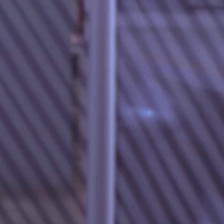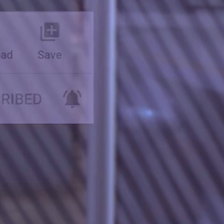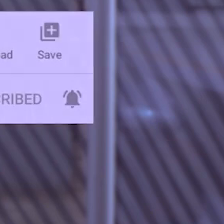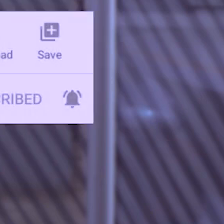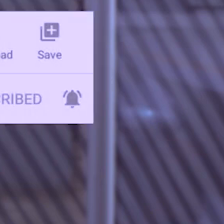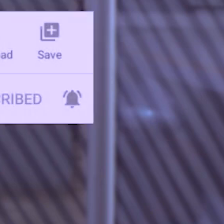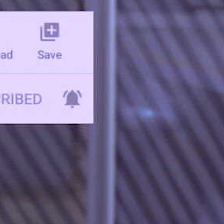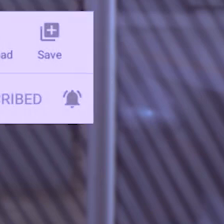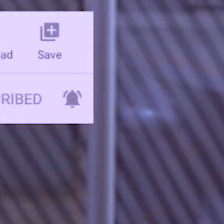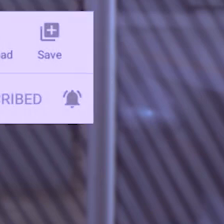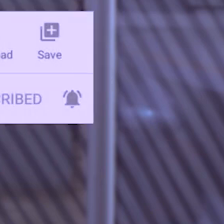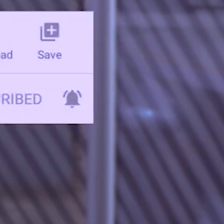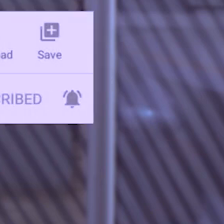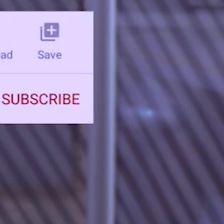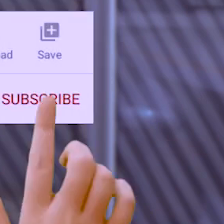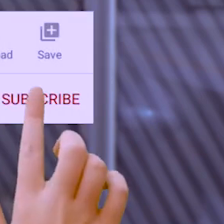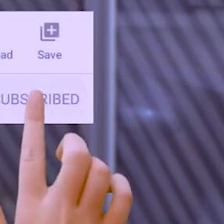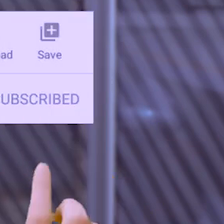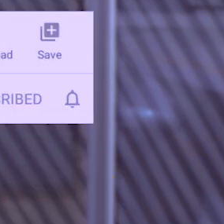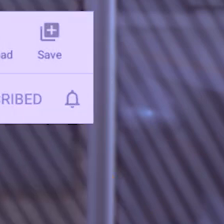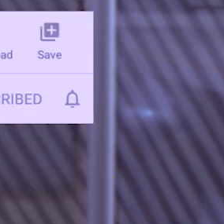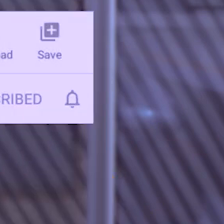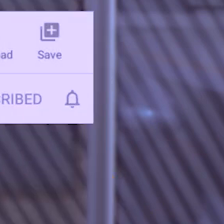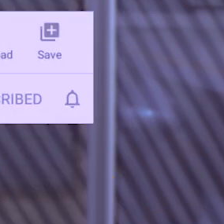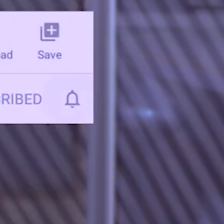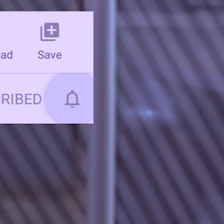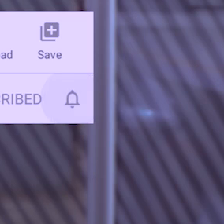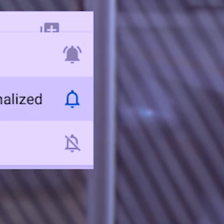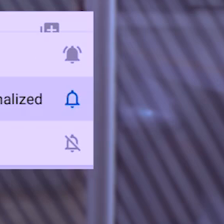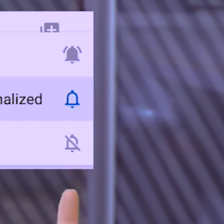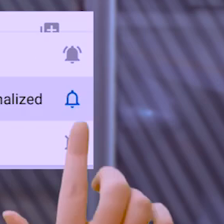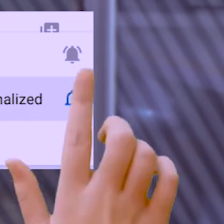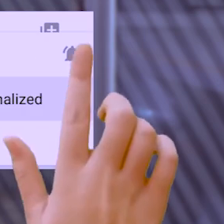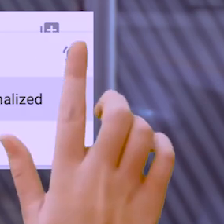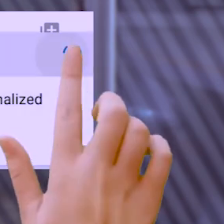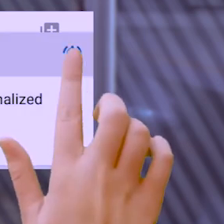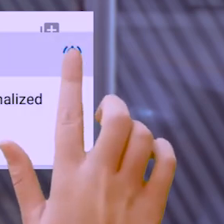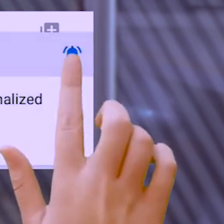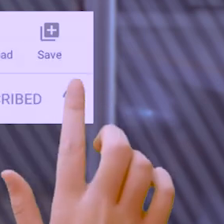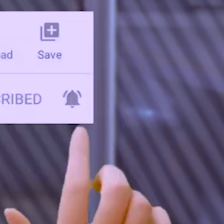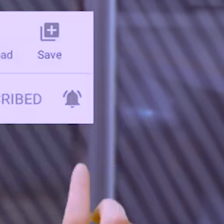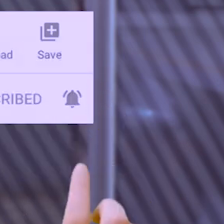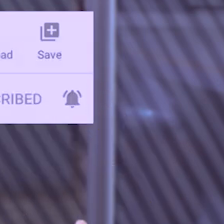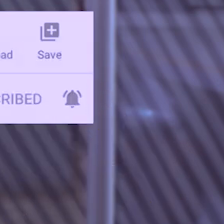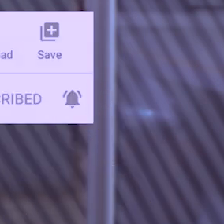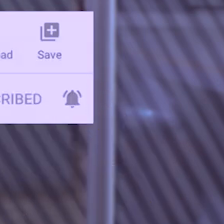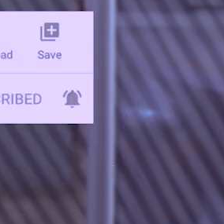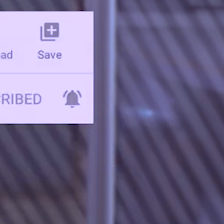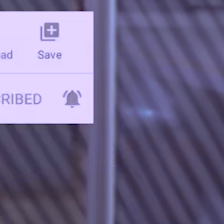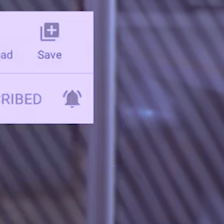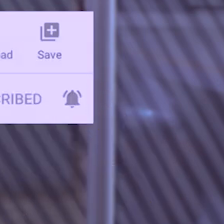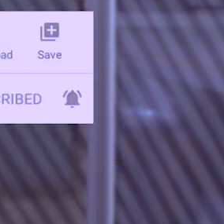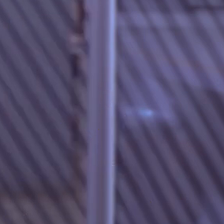Before you watch this video, don't forget to like and subscribe to Social Media Gemen TV, and do not forget to press the notification button and to get